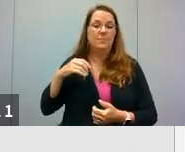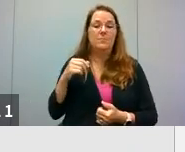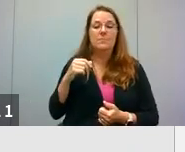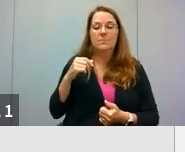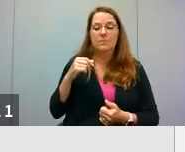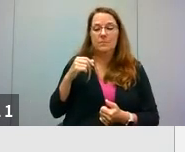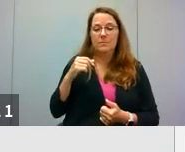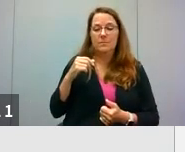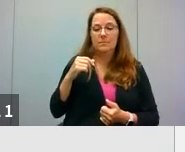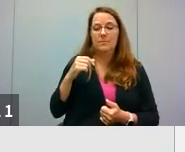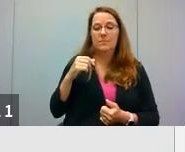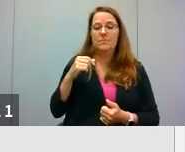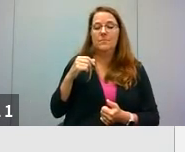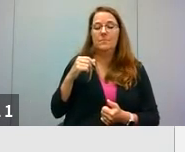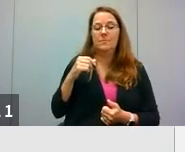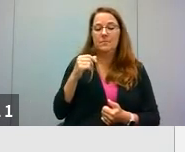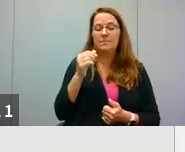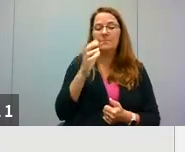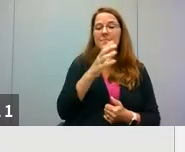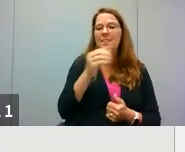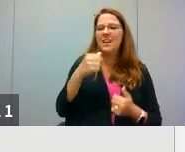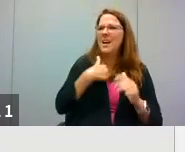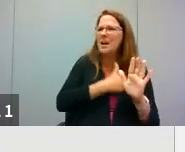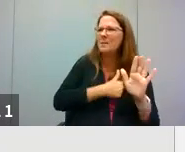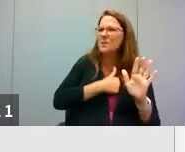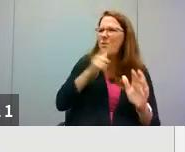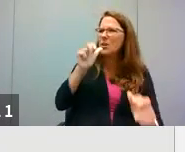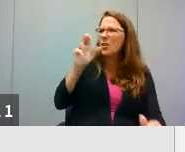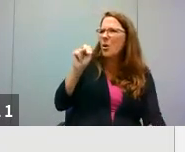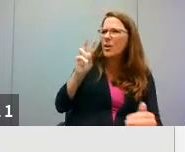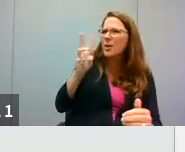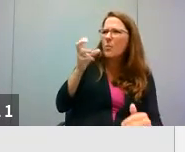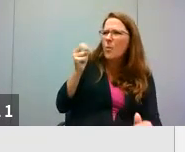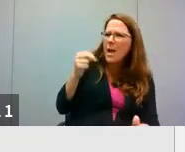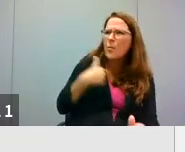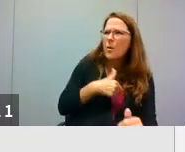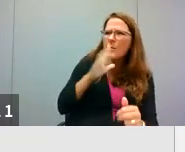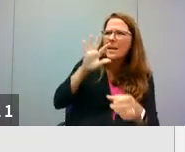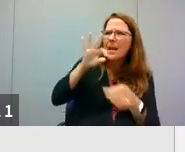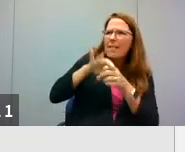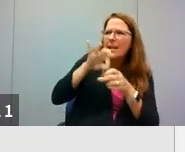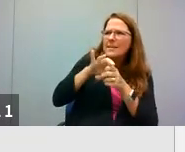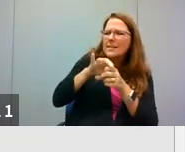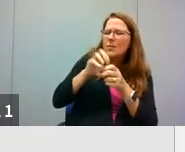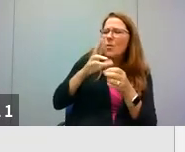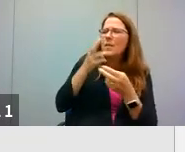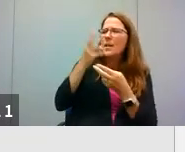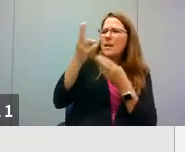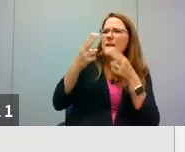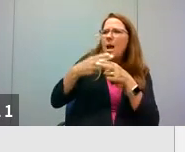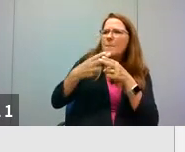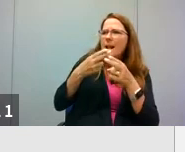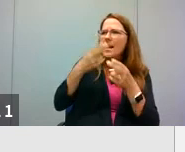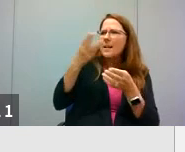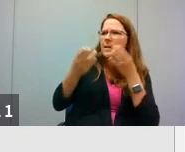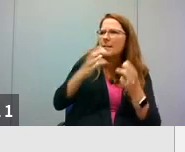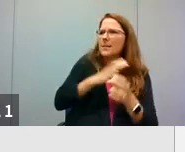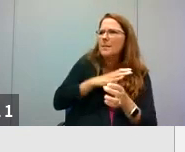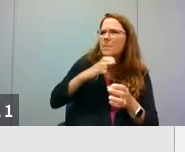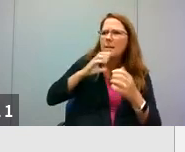And I'm sorry, Lauren, when will we be electing the nominate, or when will the nominating committee be